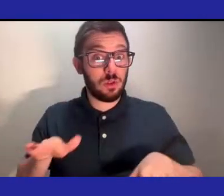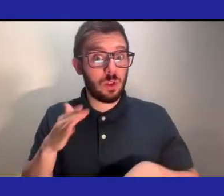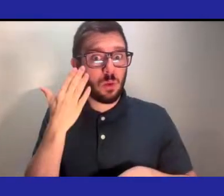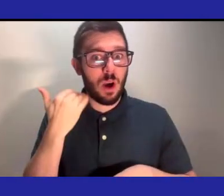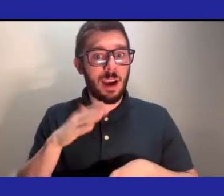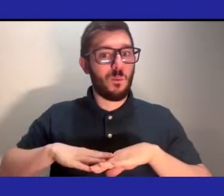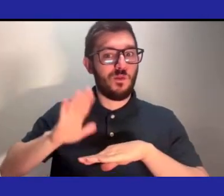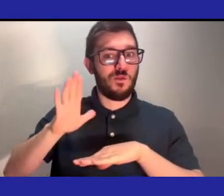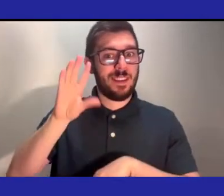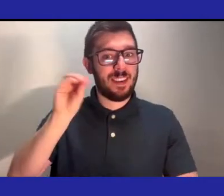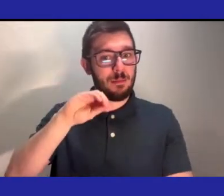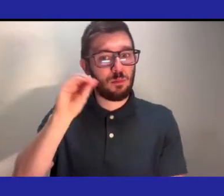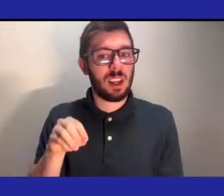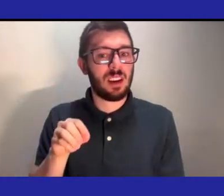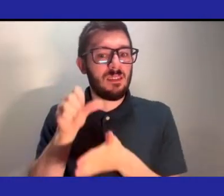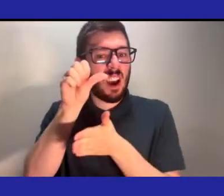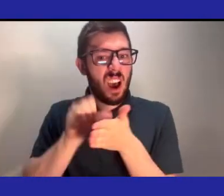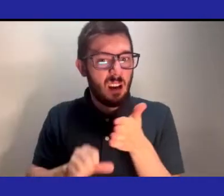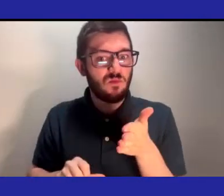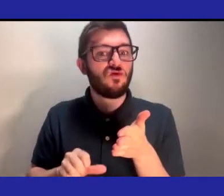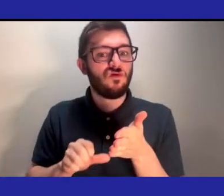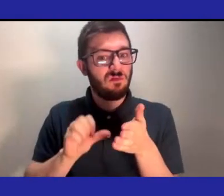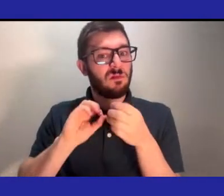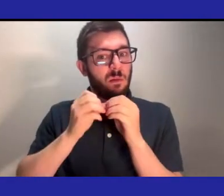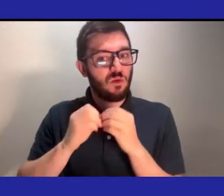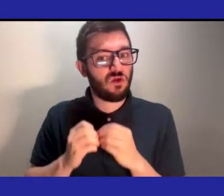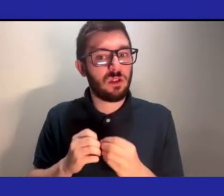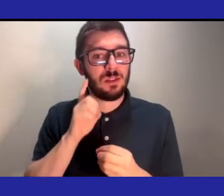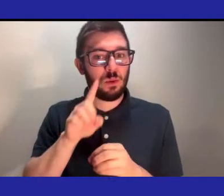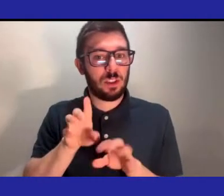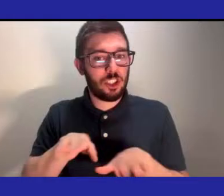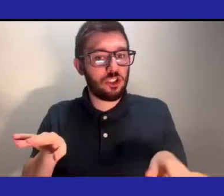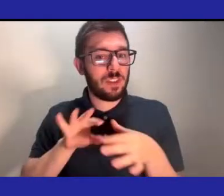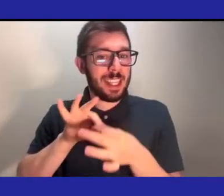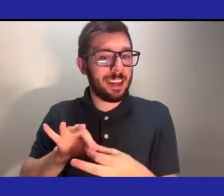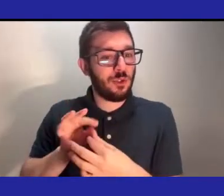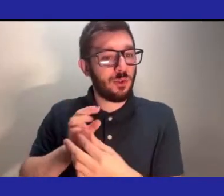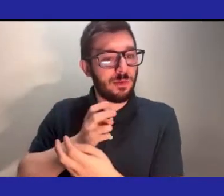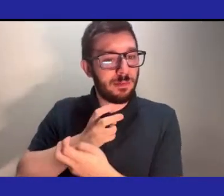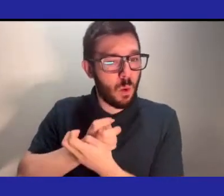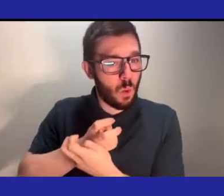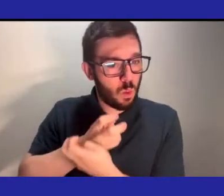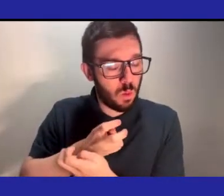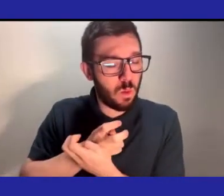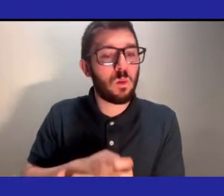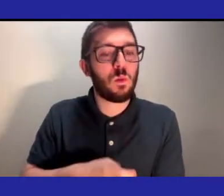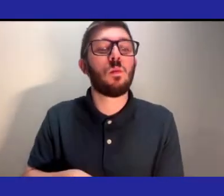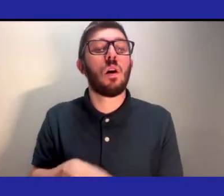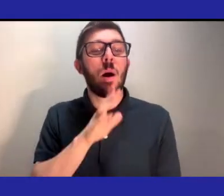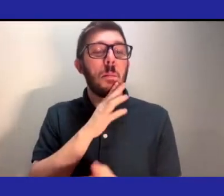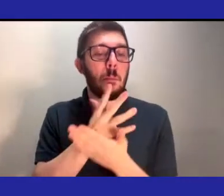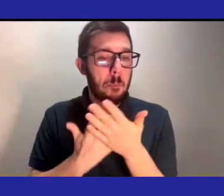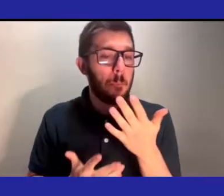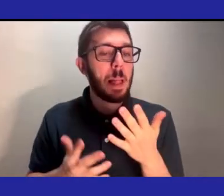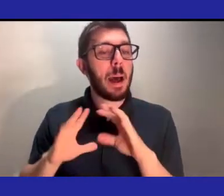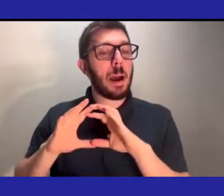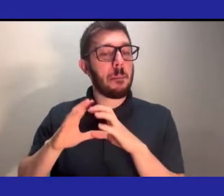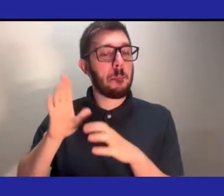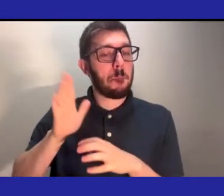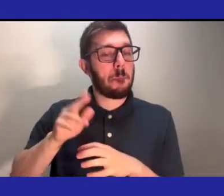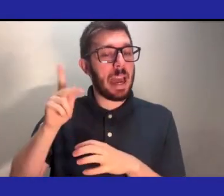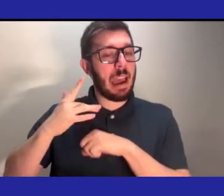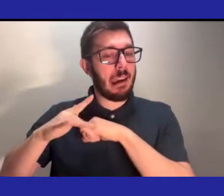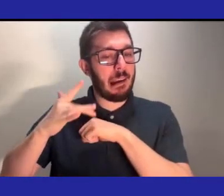volume for children is orthopedic. Blood bank has to be immediately available. Radiology, including MR, within 2